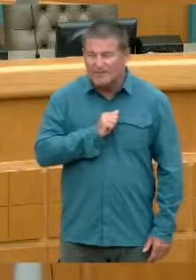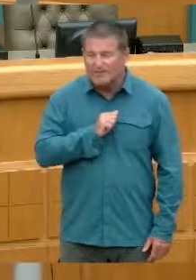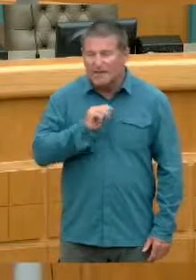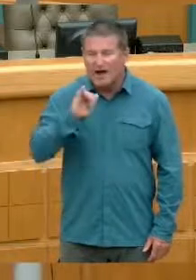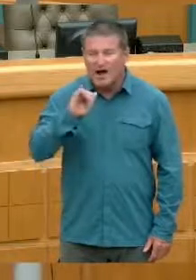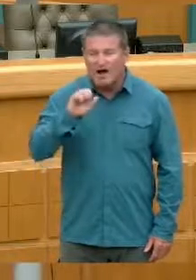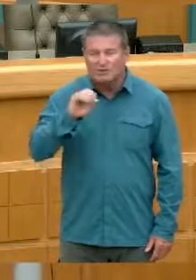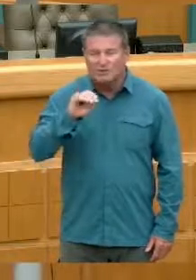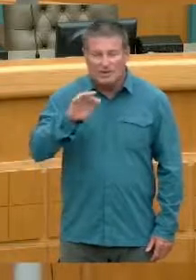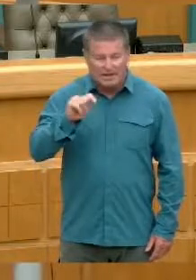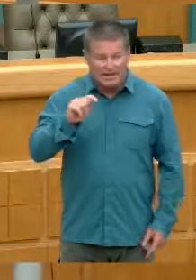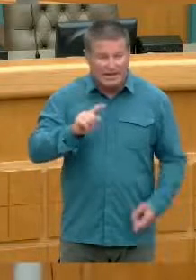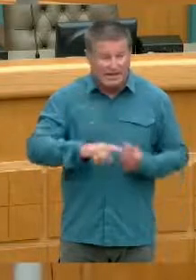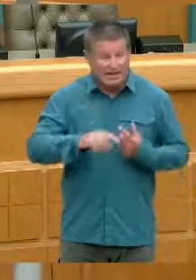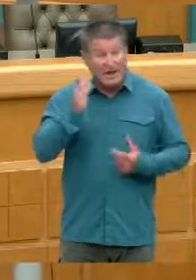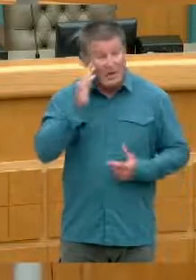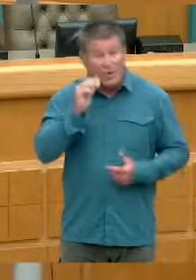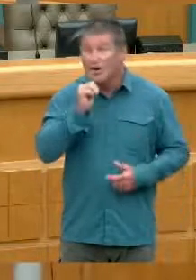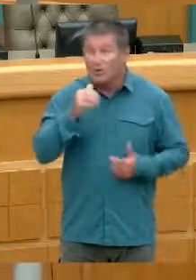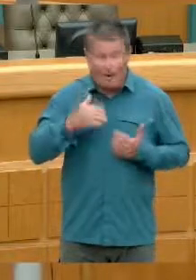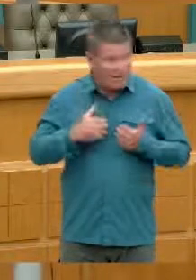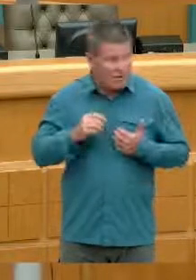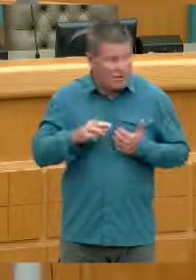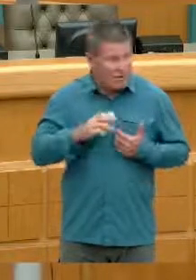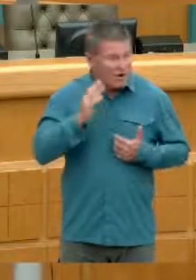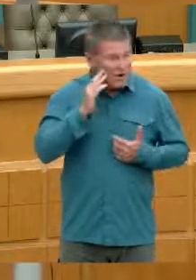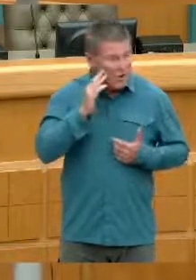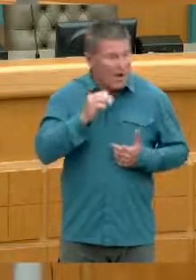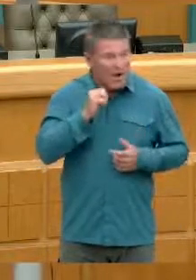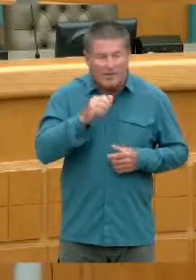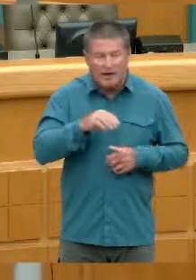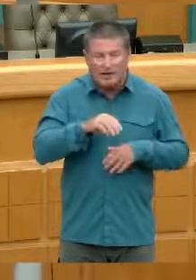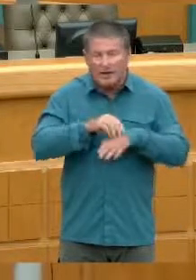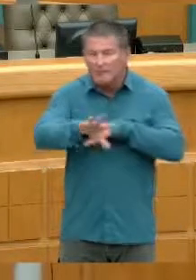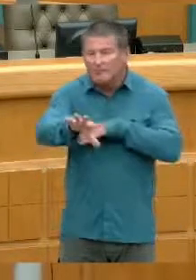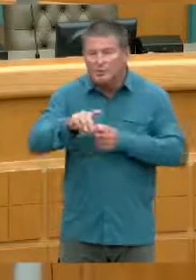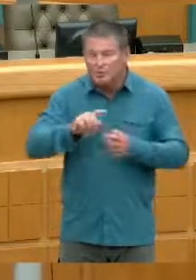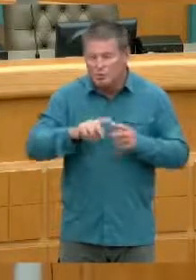until you either know you don't have COVID-19 or until you know you're no longer infectious.